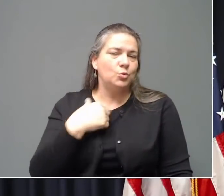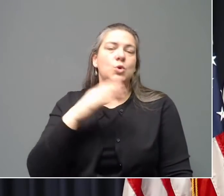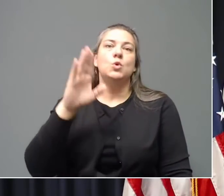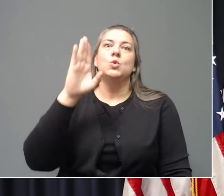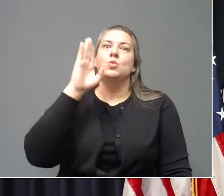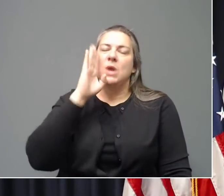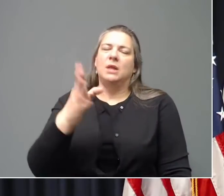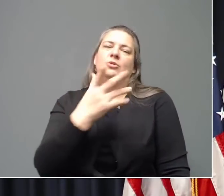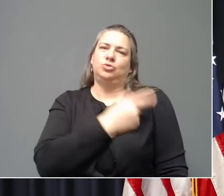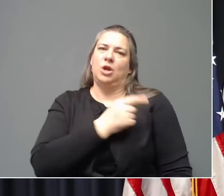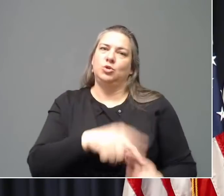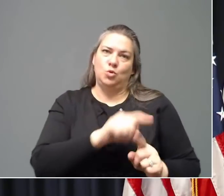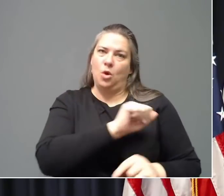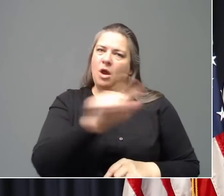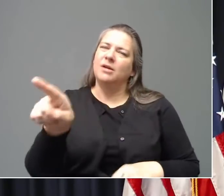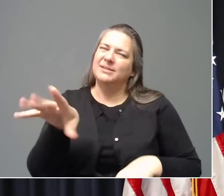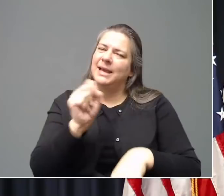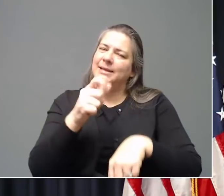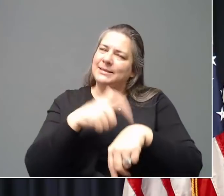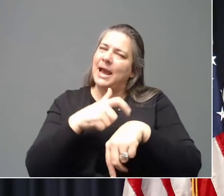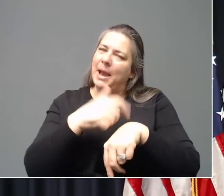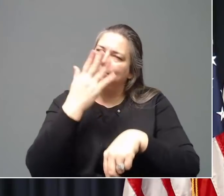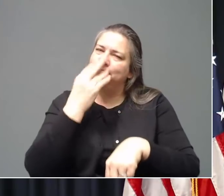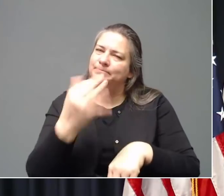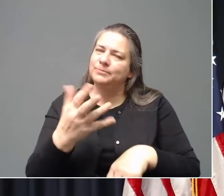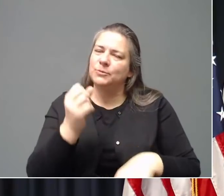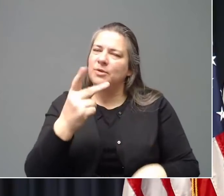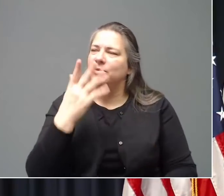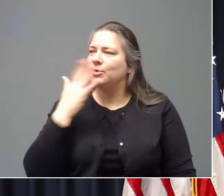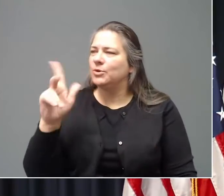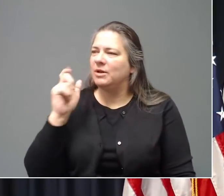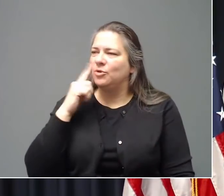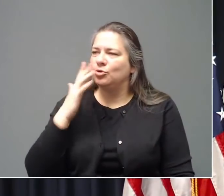going to take some time. So thank you very much, Governor.